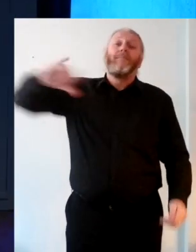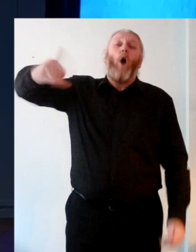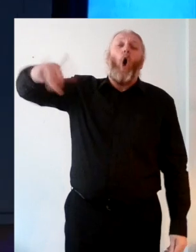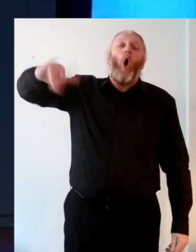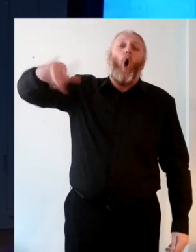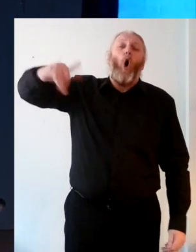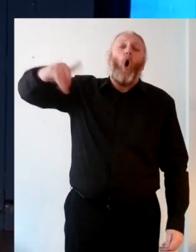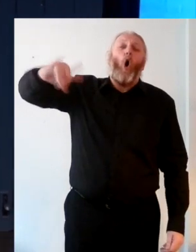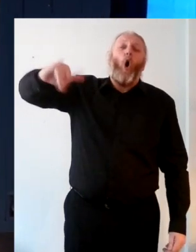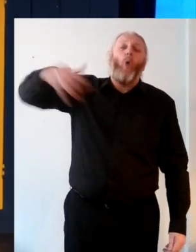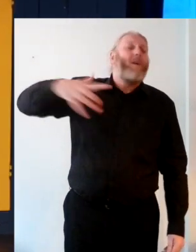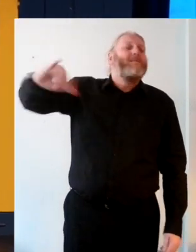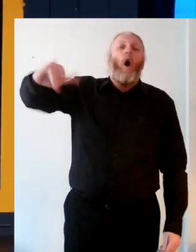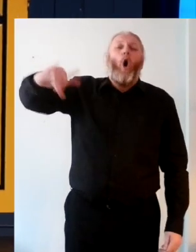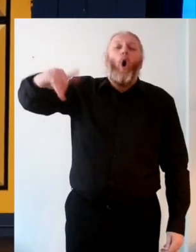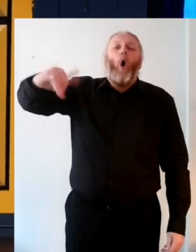phone!